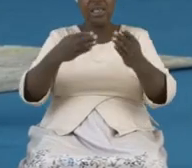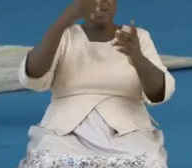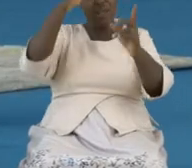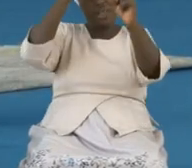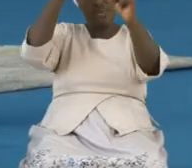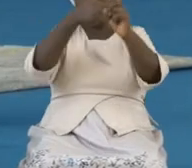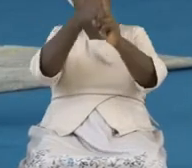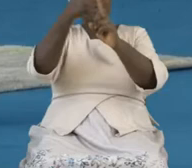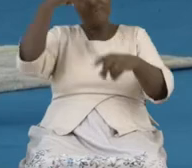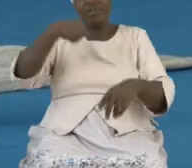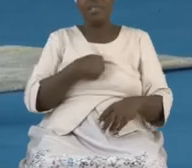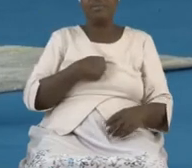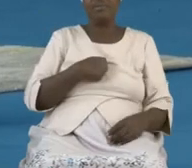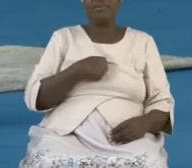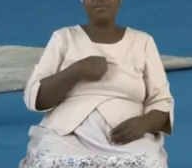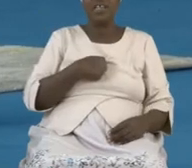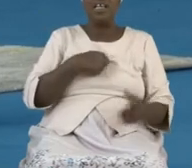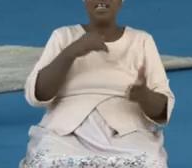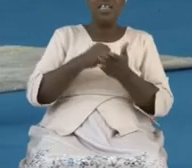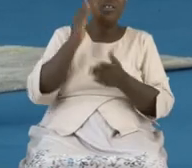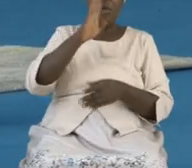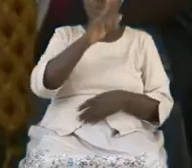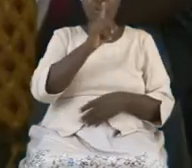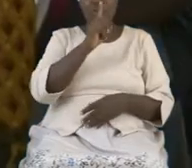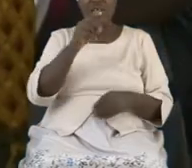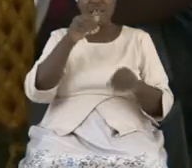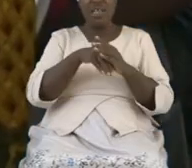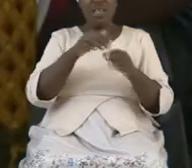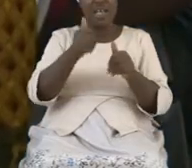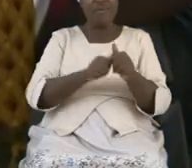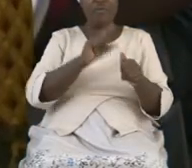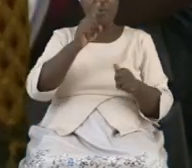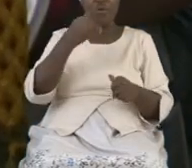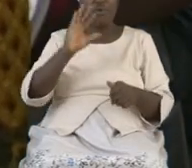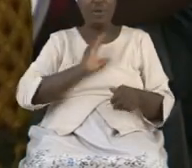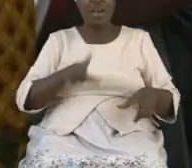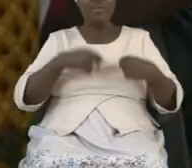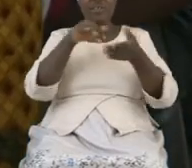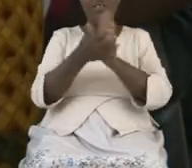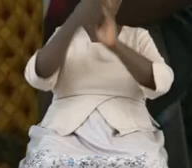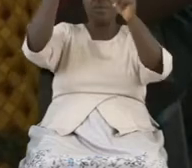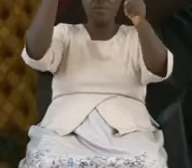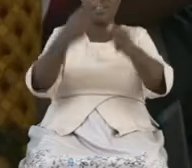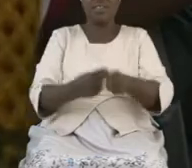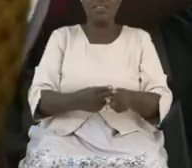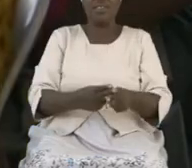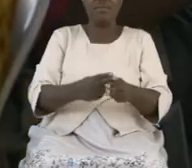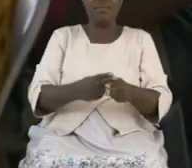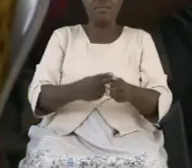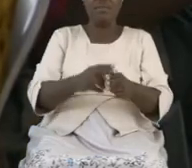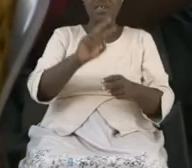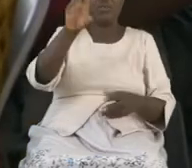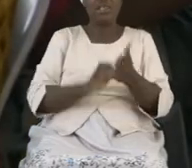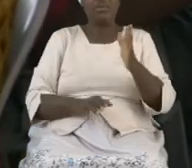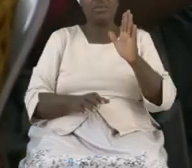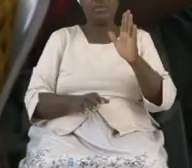me. It will be real in every one of our lives in Jesus' name. Second Corinthians chapter 5,